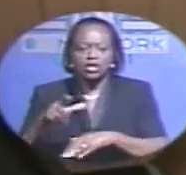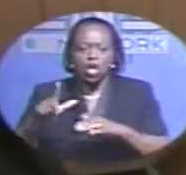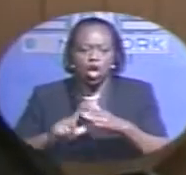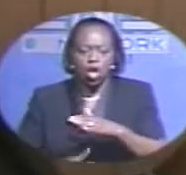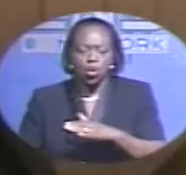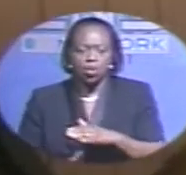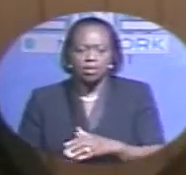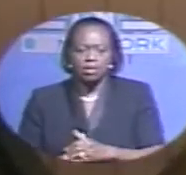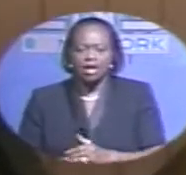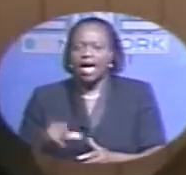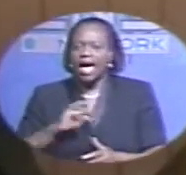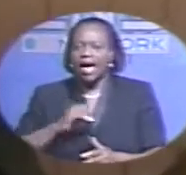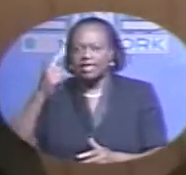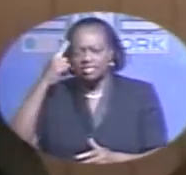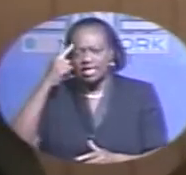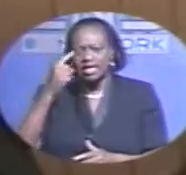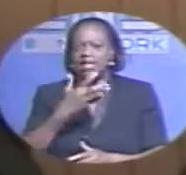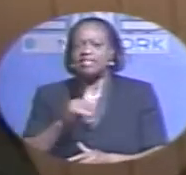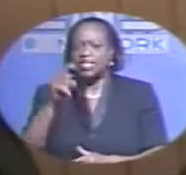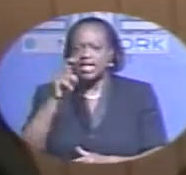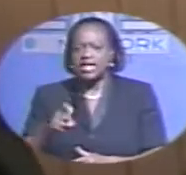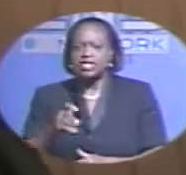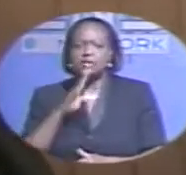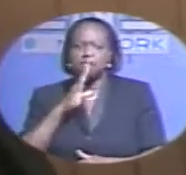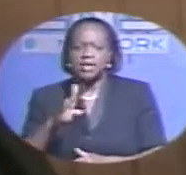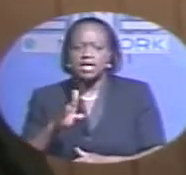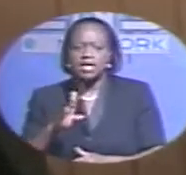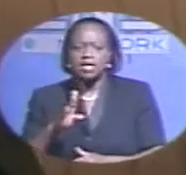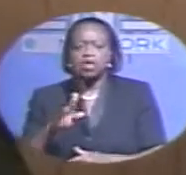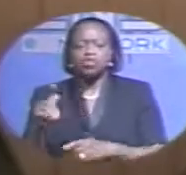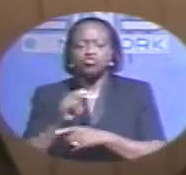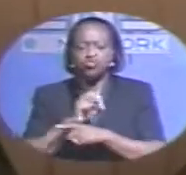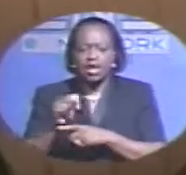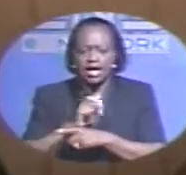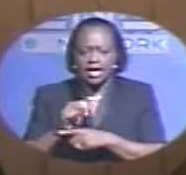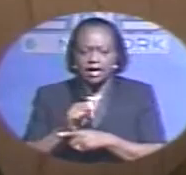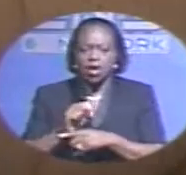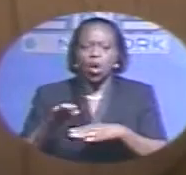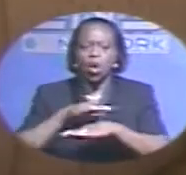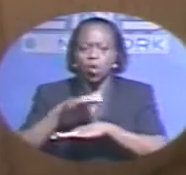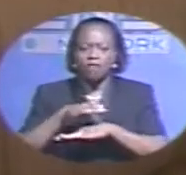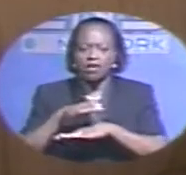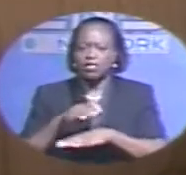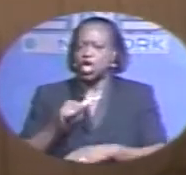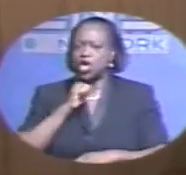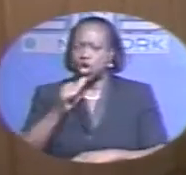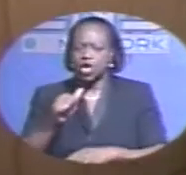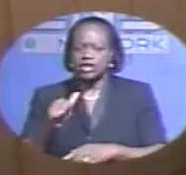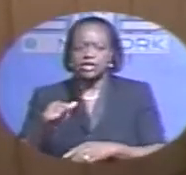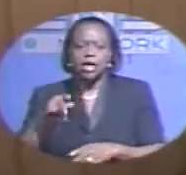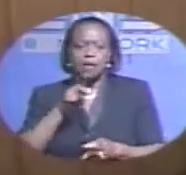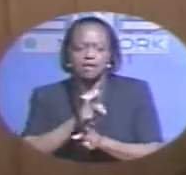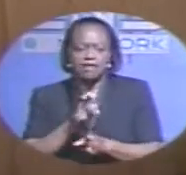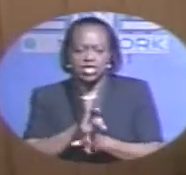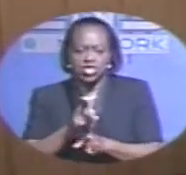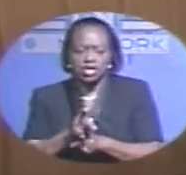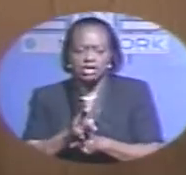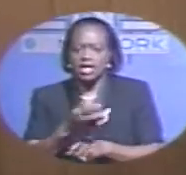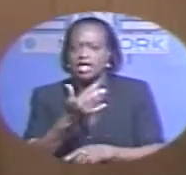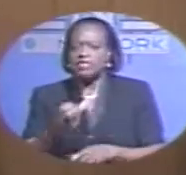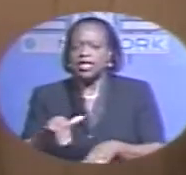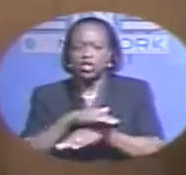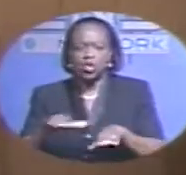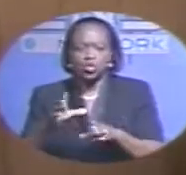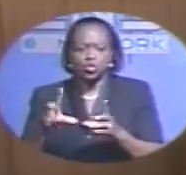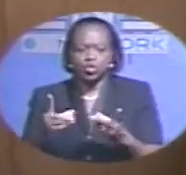there. I think they really need to be trained. They really need to go and training and be trained over there unprofessionally. They does their job